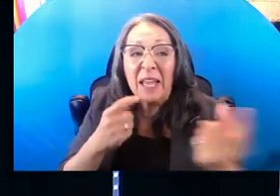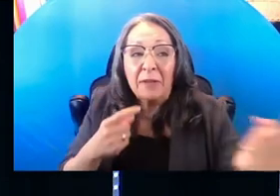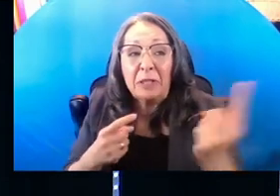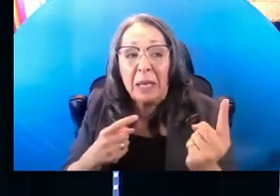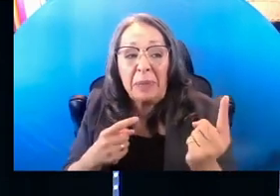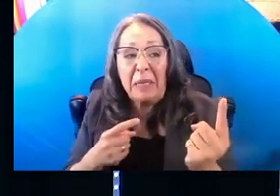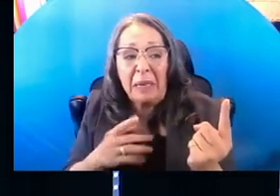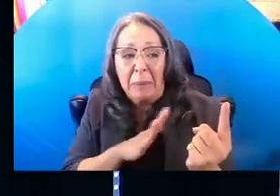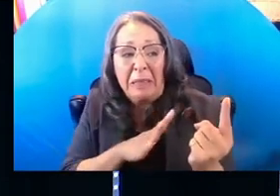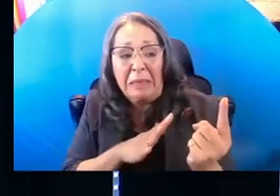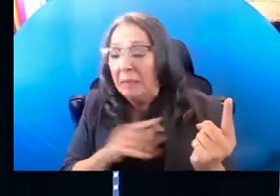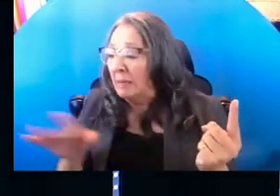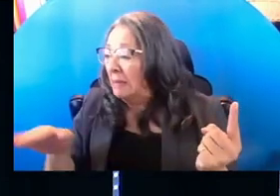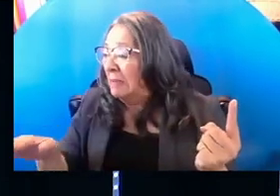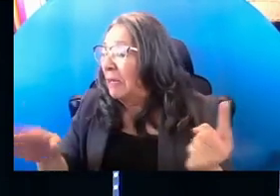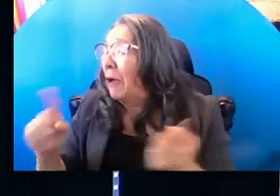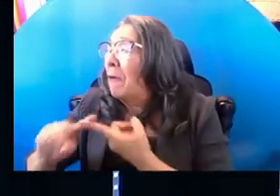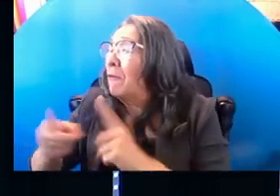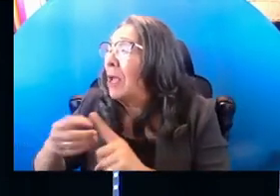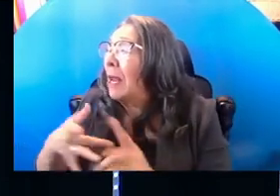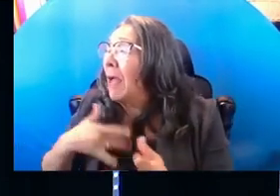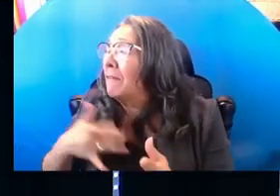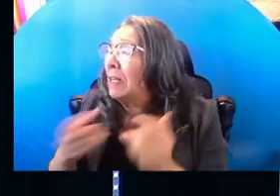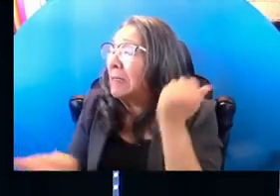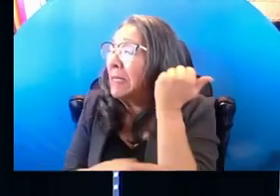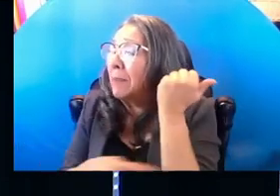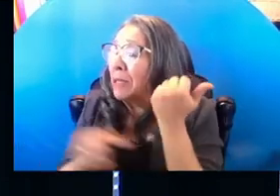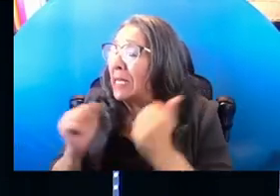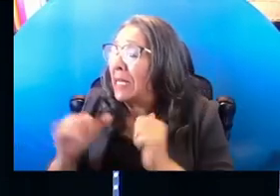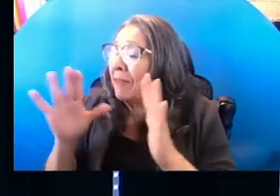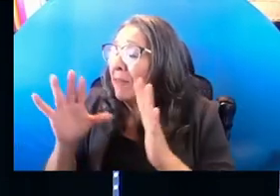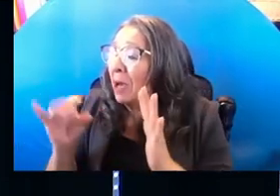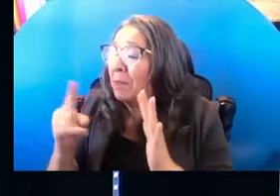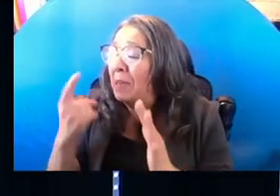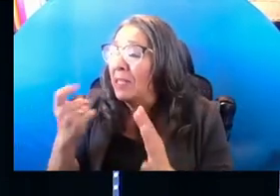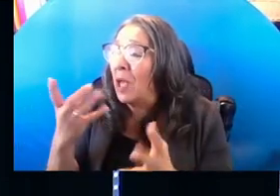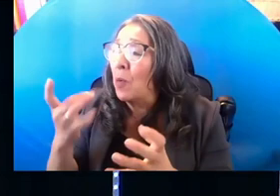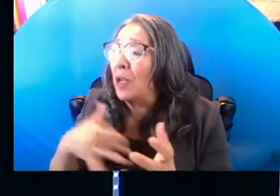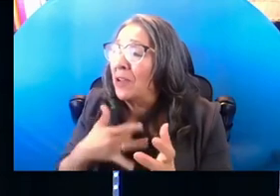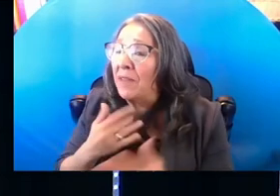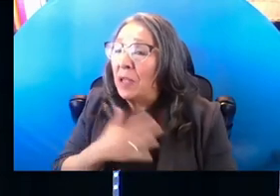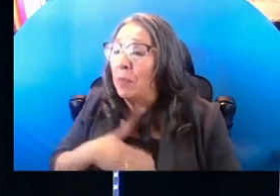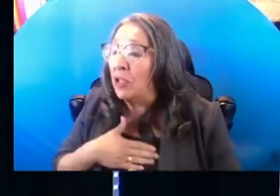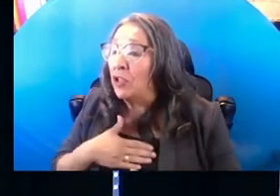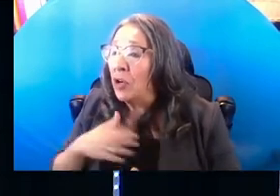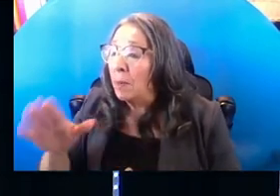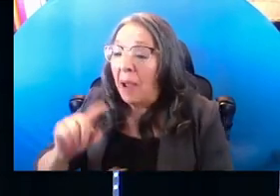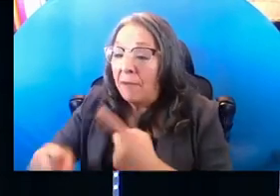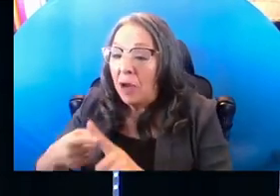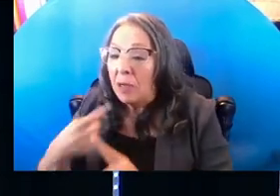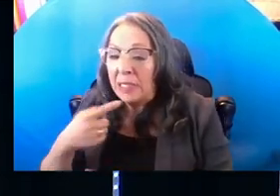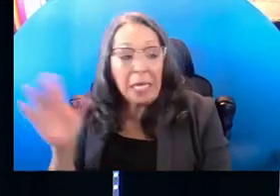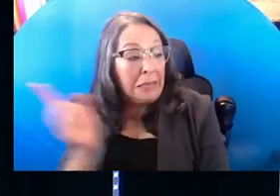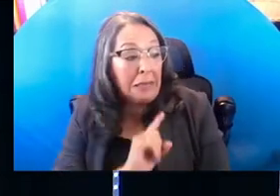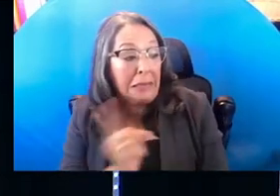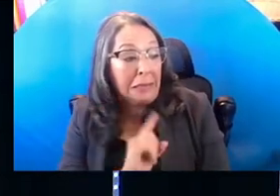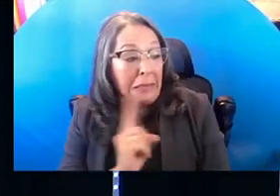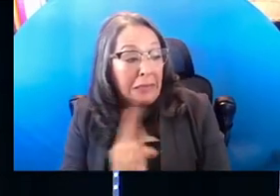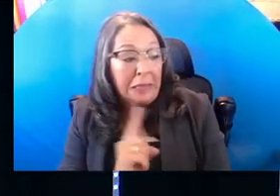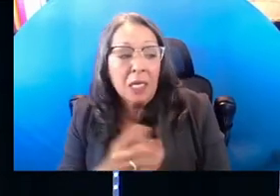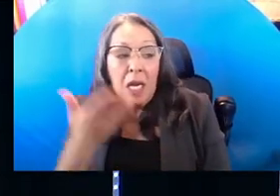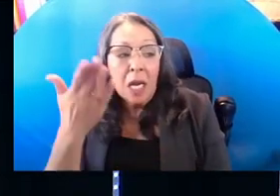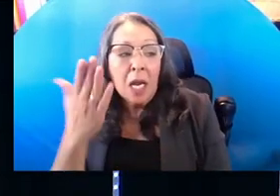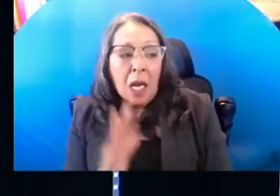right now, and really I'm feeling tempted to just give up, or I'm tempted to do something I haven't just to feel some pleasure for a little bit. It's like he's like, hey, that's not it. God's gonna speak through, that's not